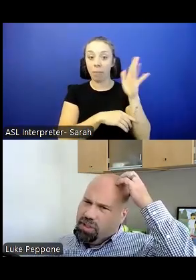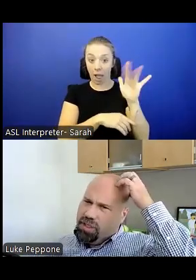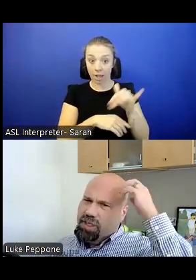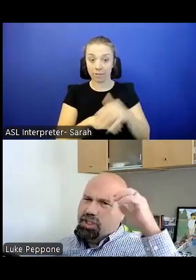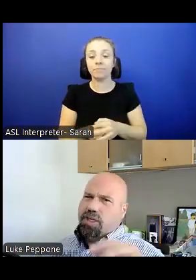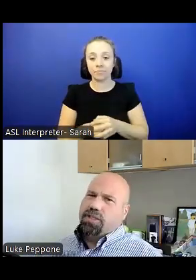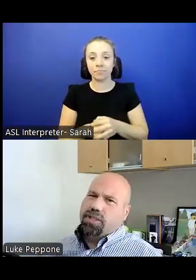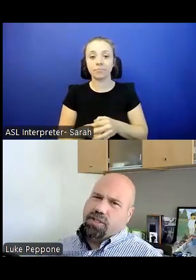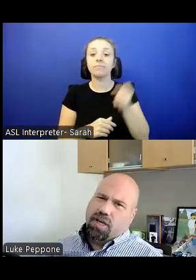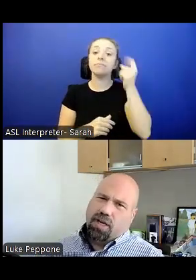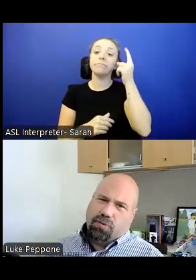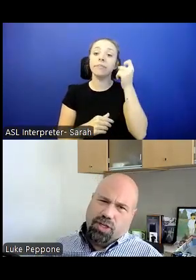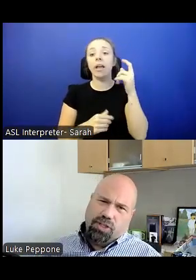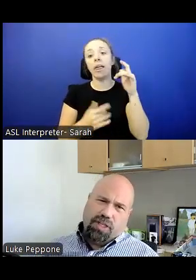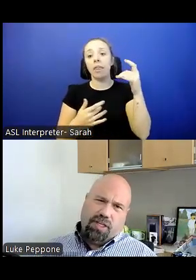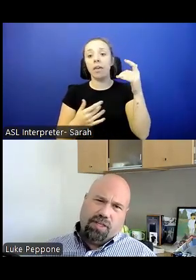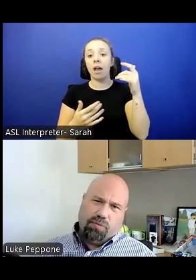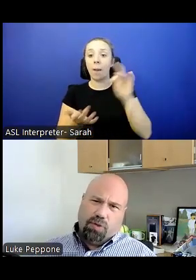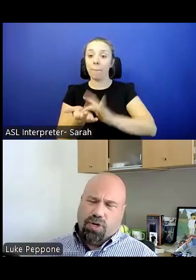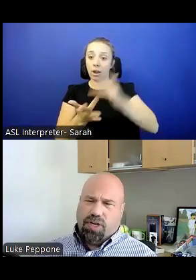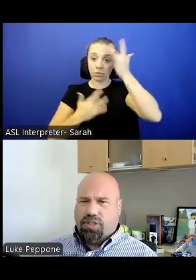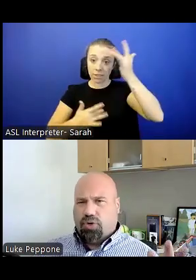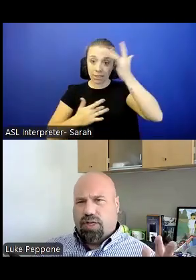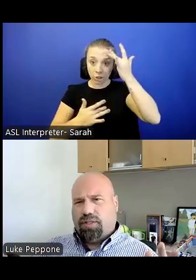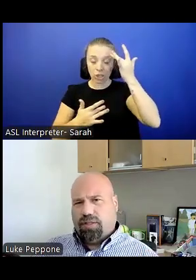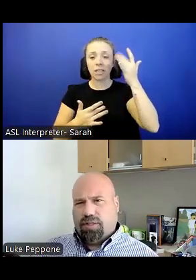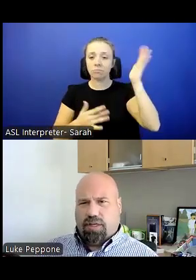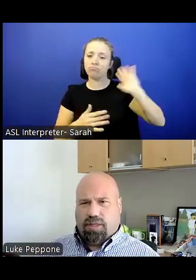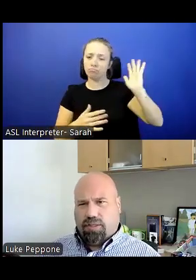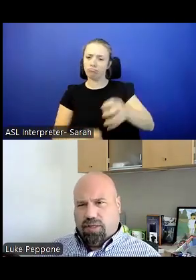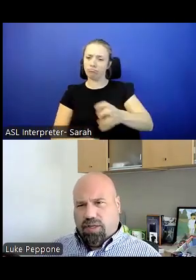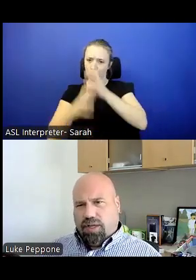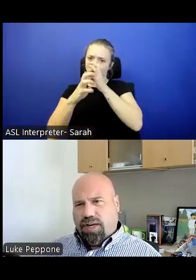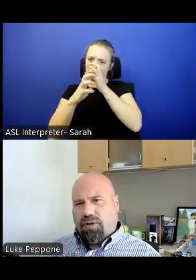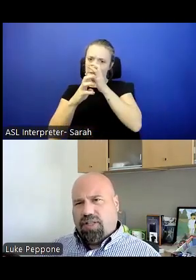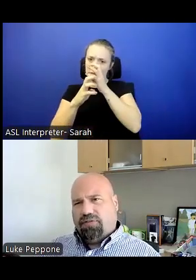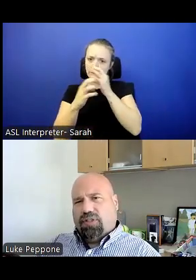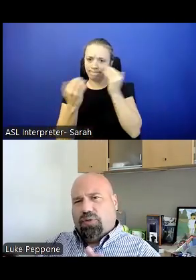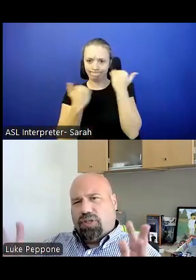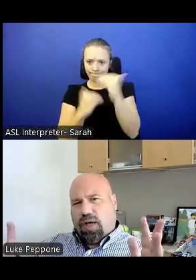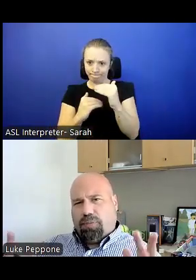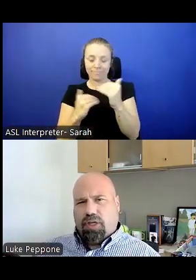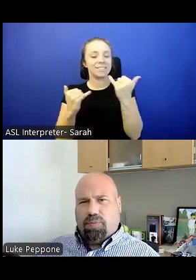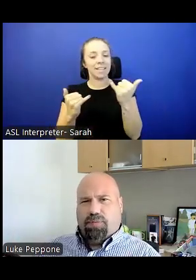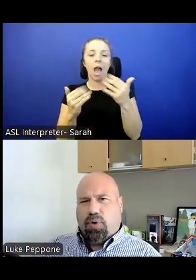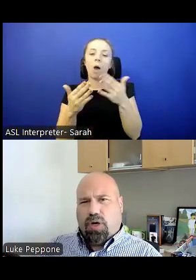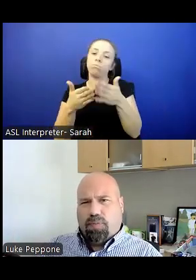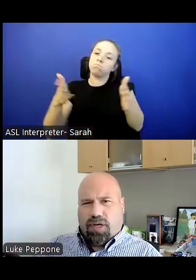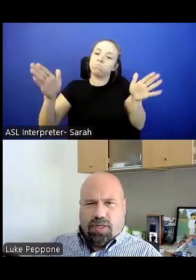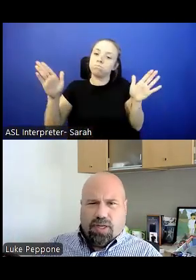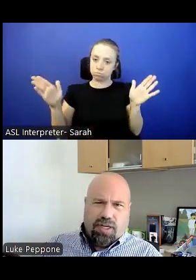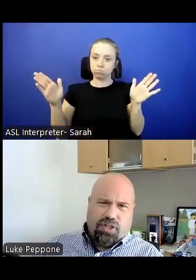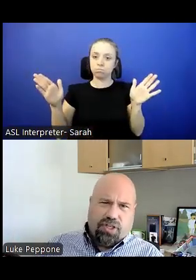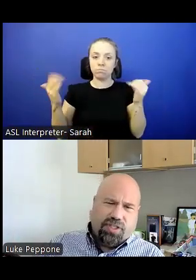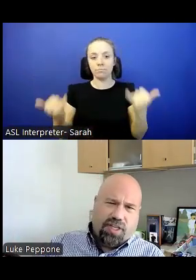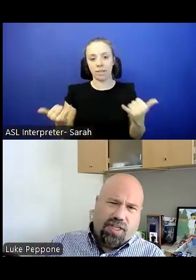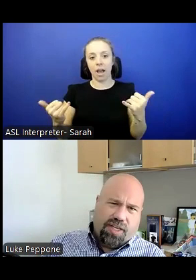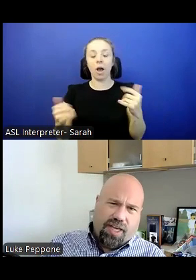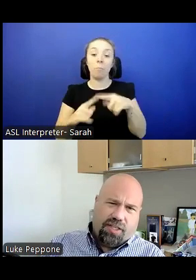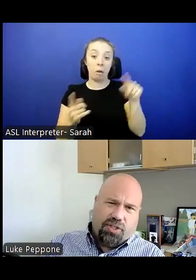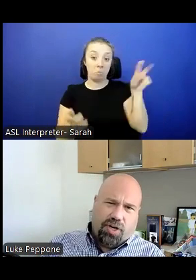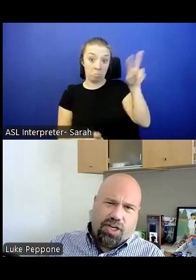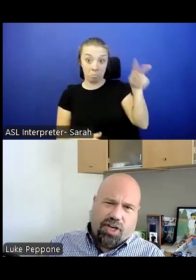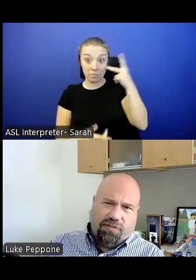medical conditions originally were pretty strict, and now they've loosened up a little bit more. But as you can